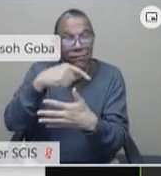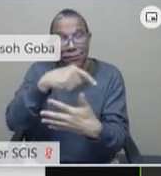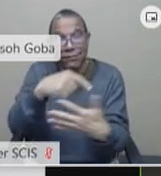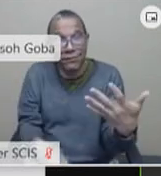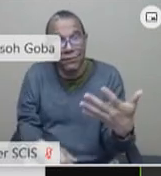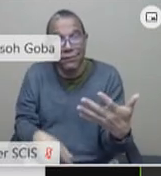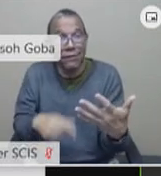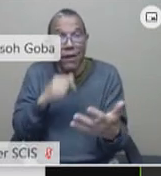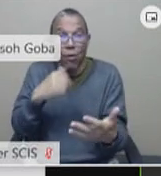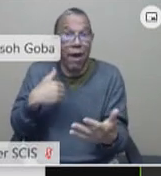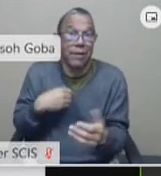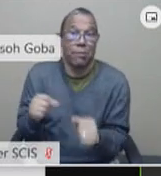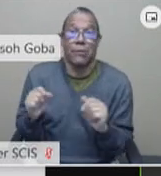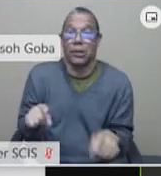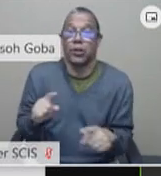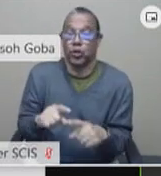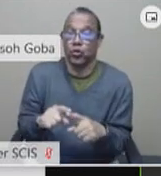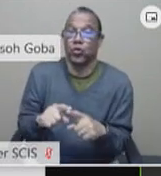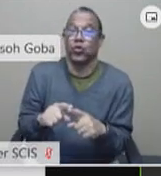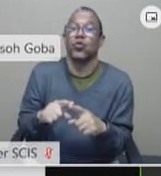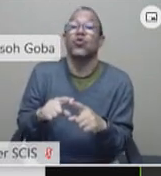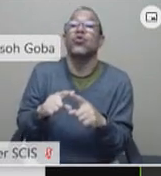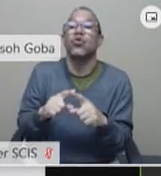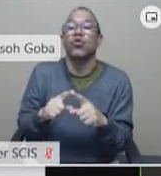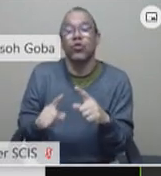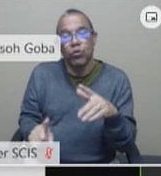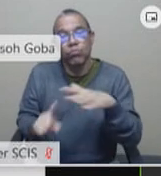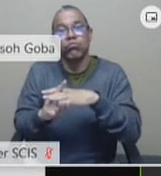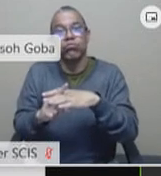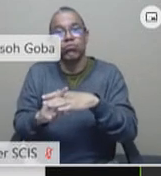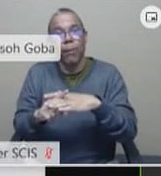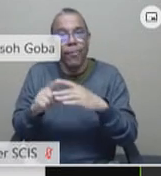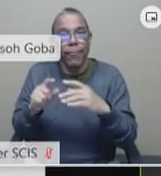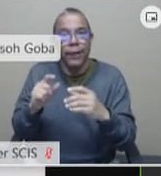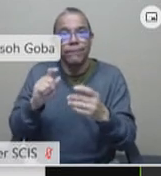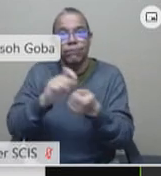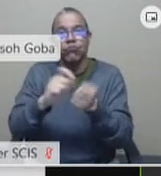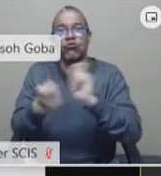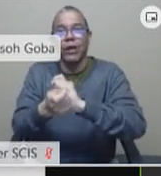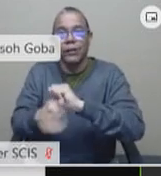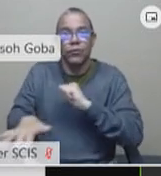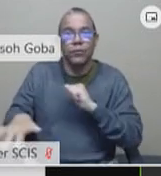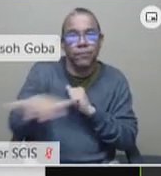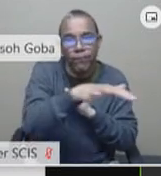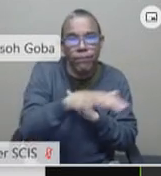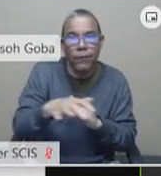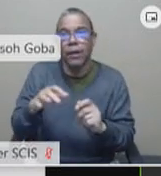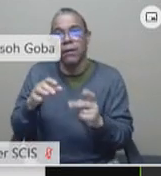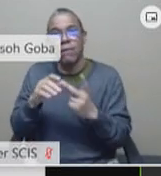and social currency that y'all do, that people who have homes